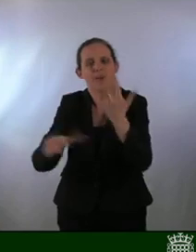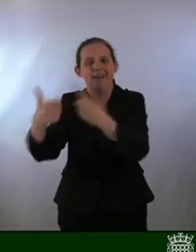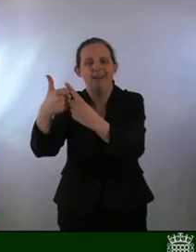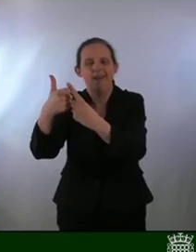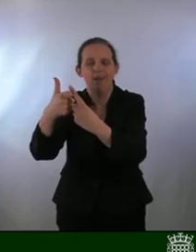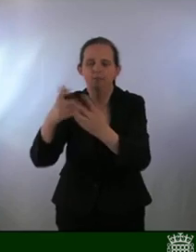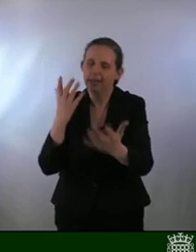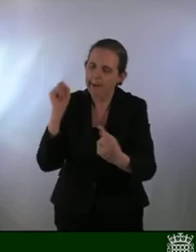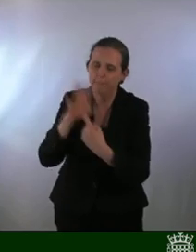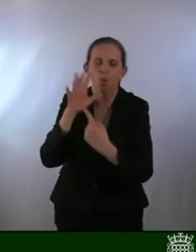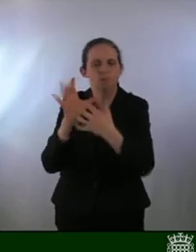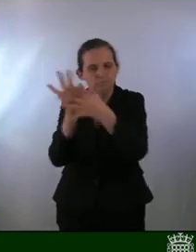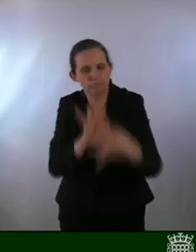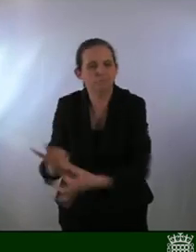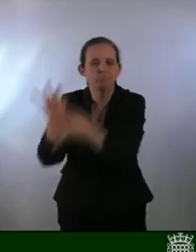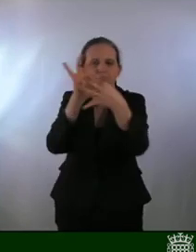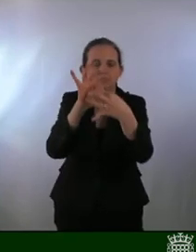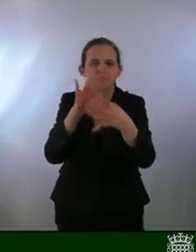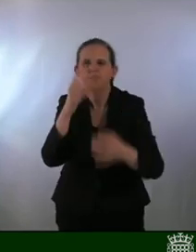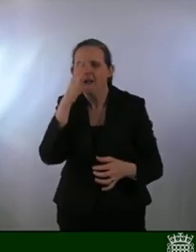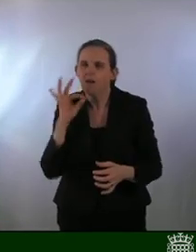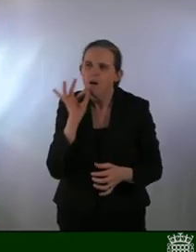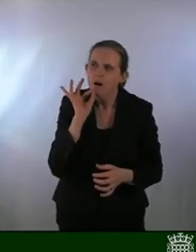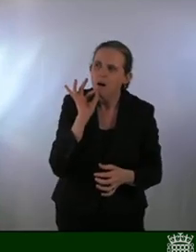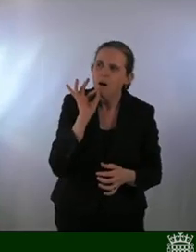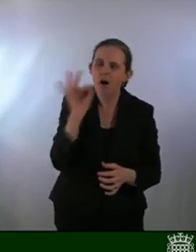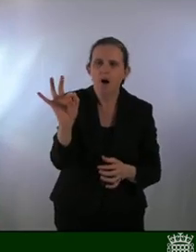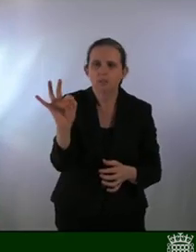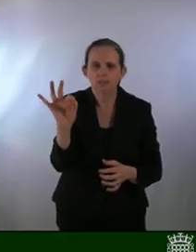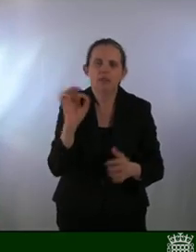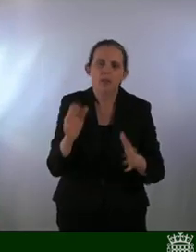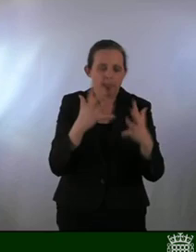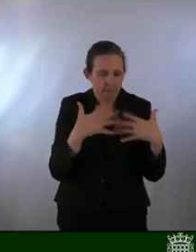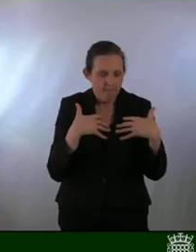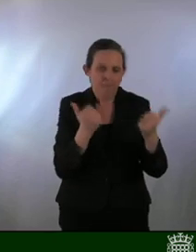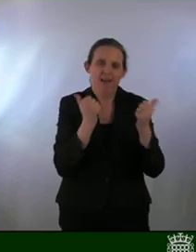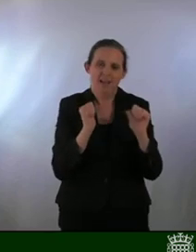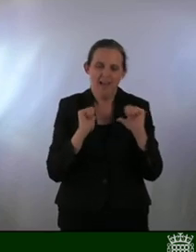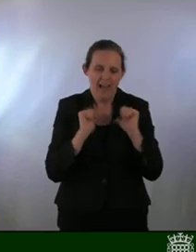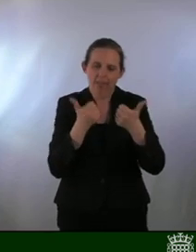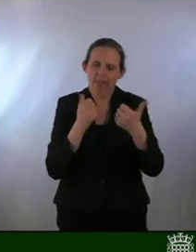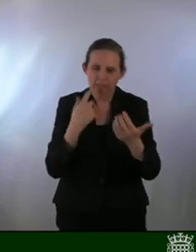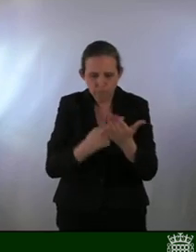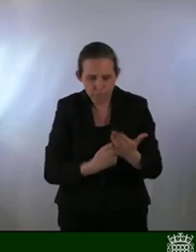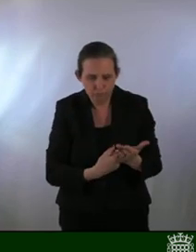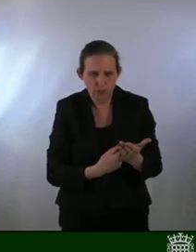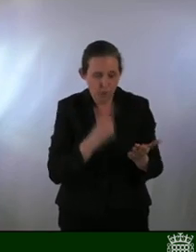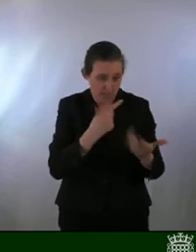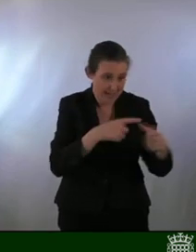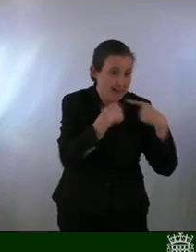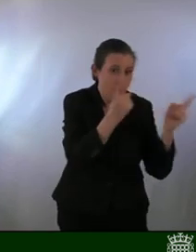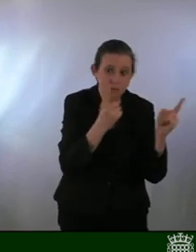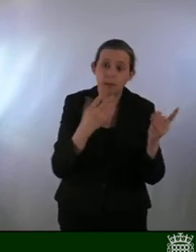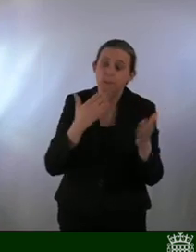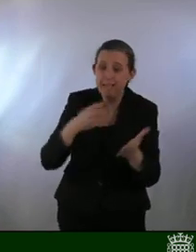I ask him to match the unprecedented public health measures he has announced today with unprecedented economic